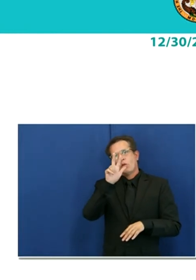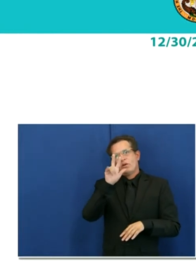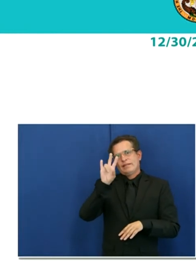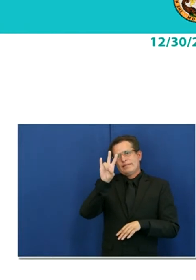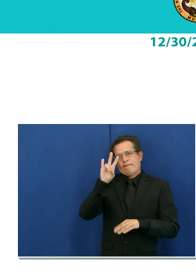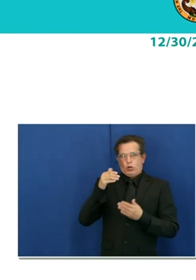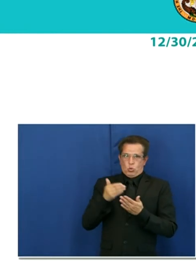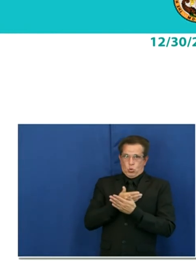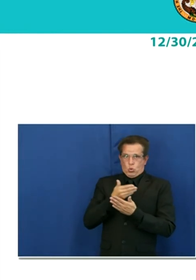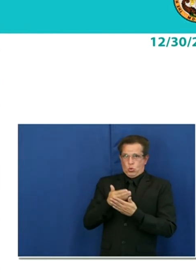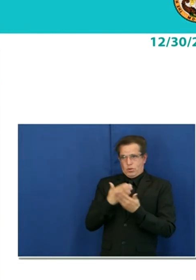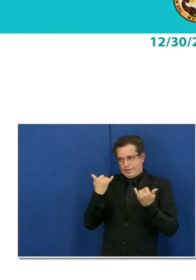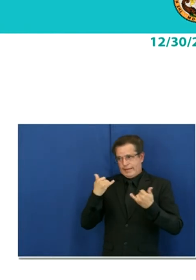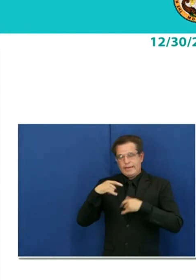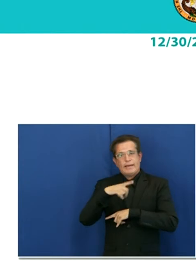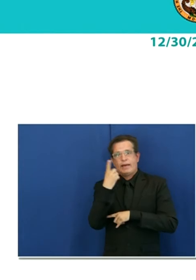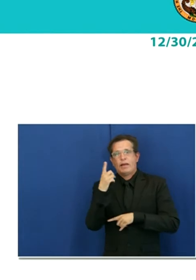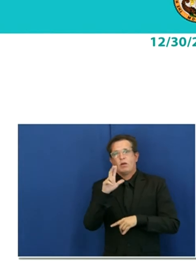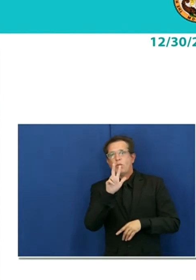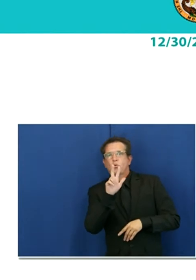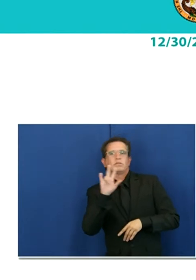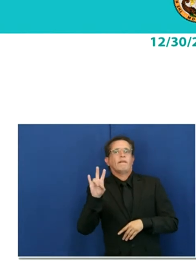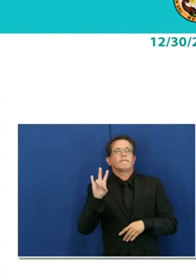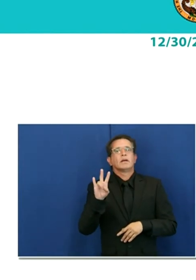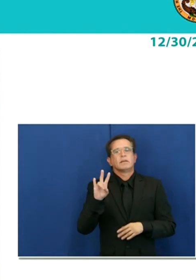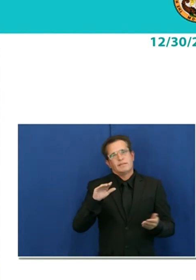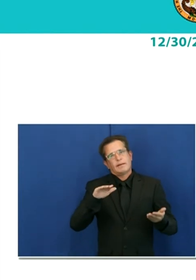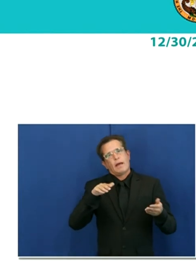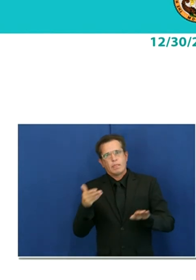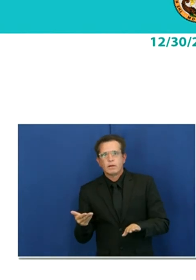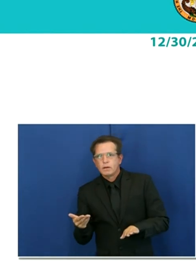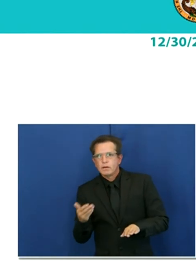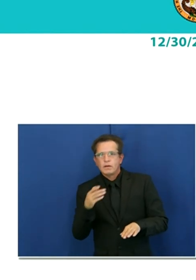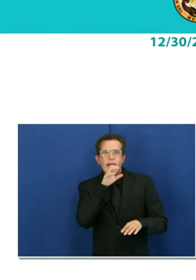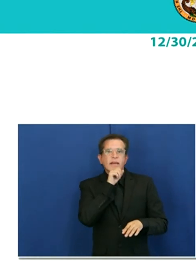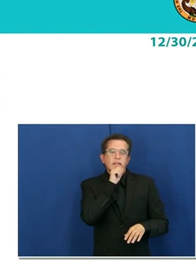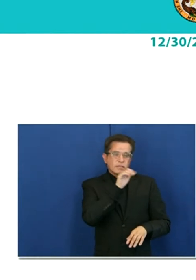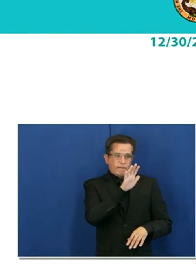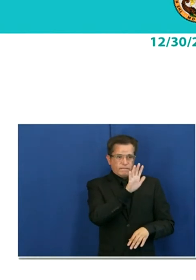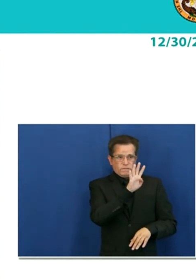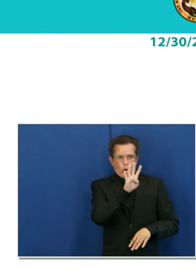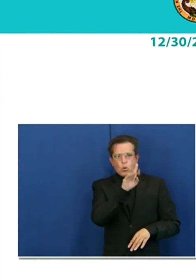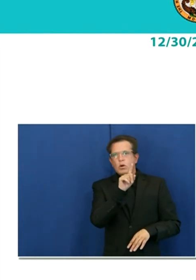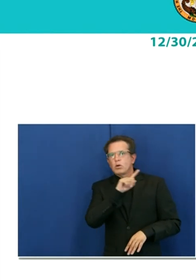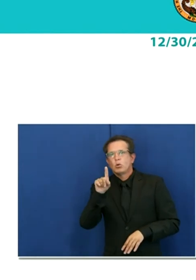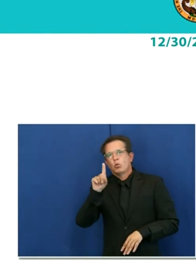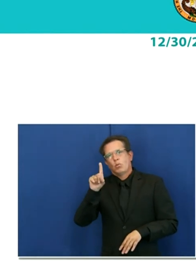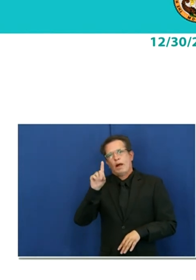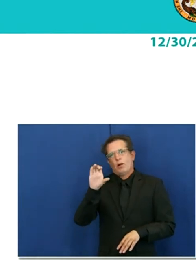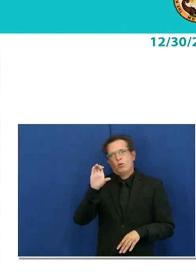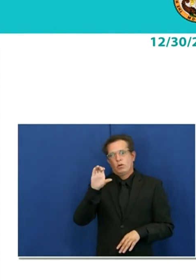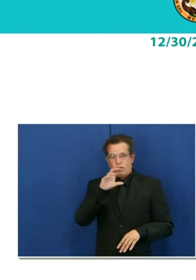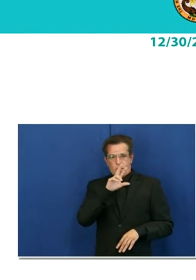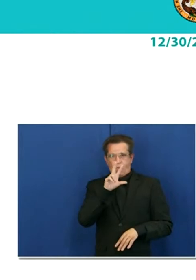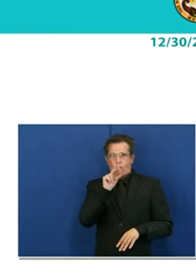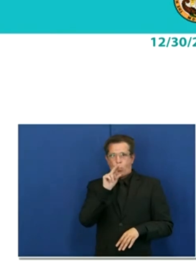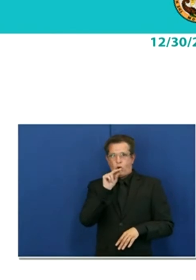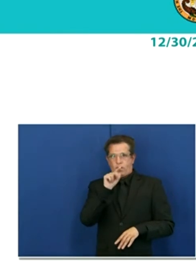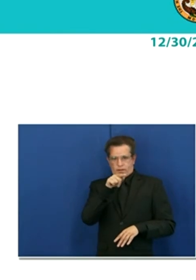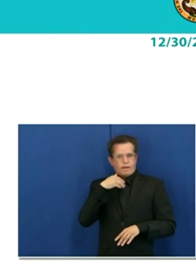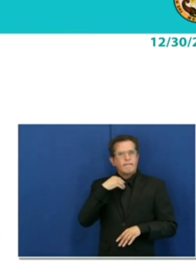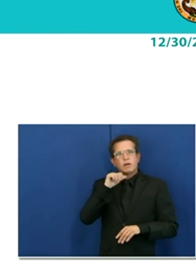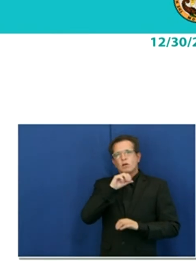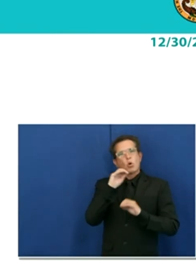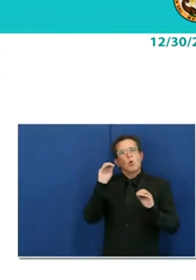deaths reported today. The new reported deaths range in age from 54 to 100, with 30 having known underlying